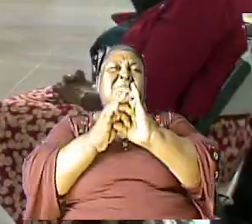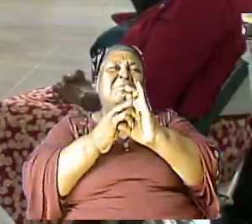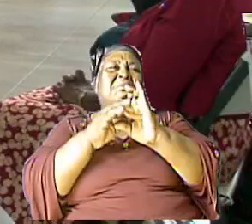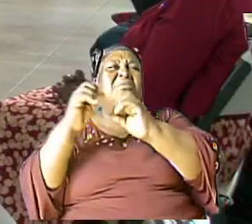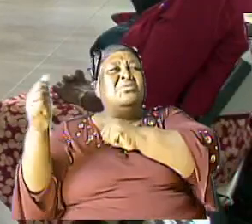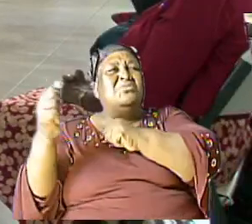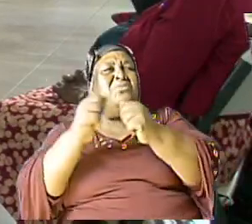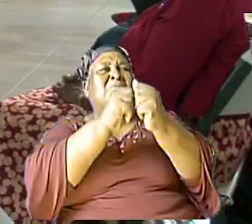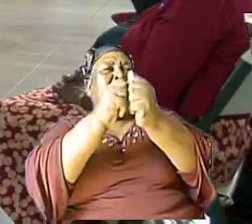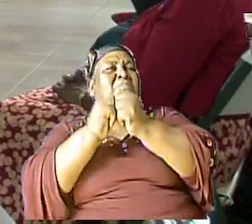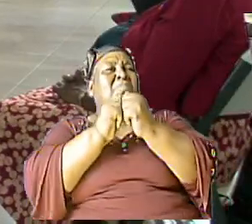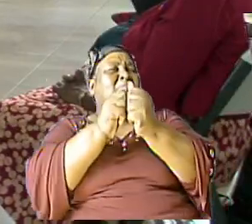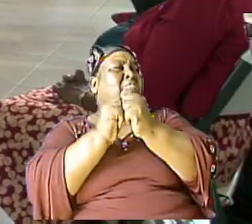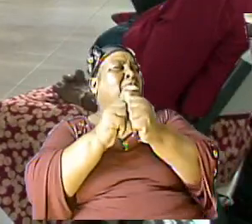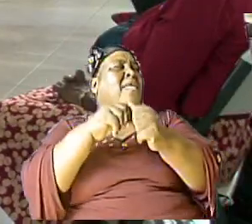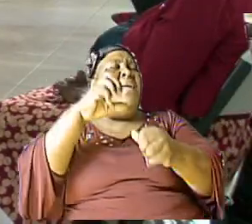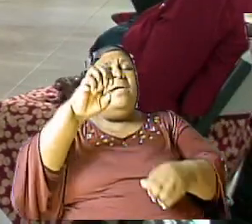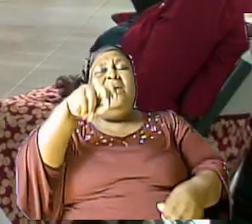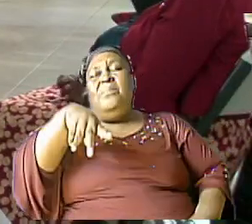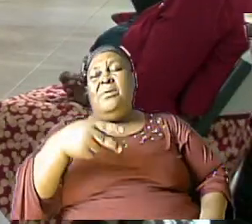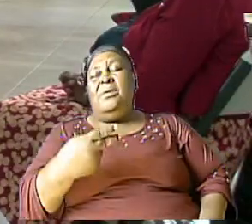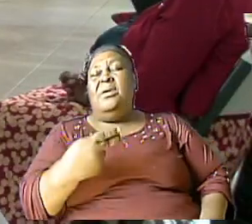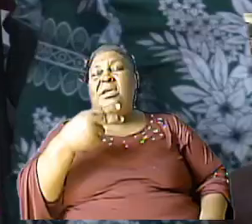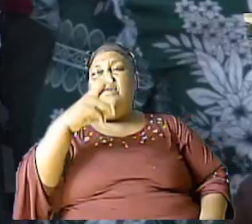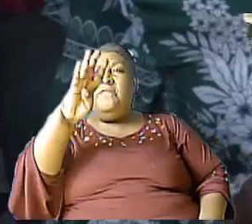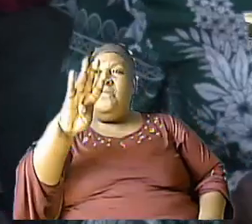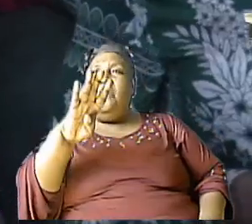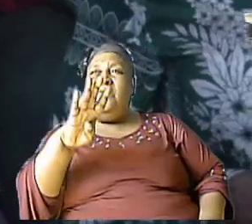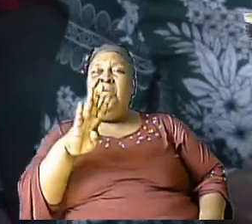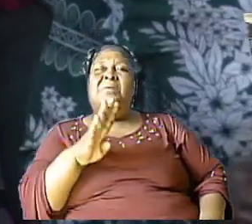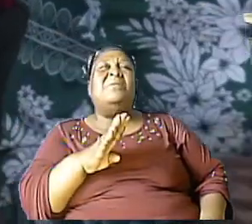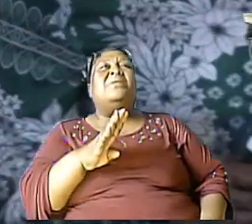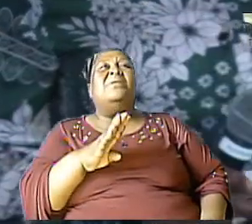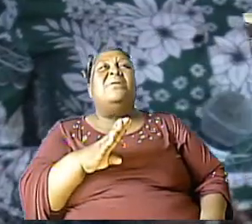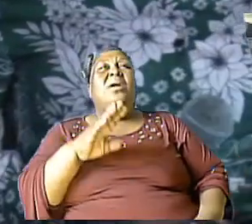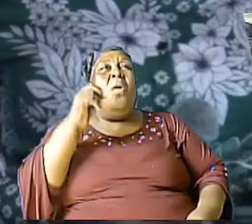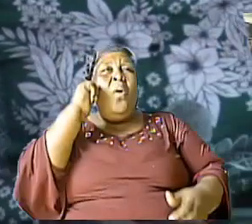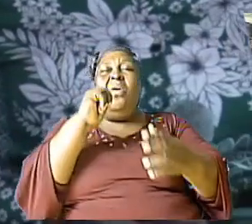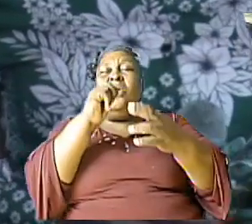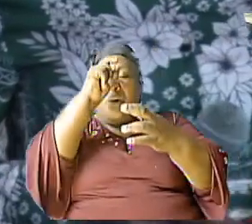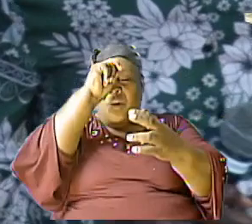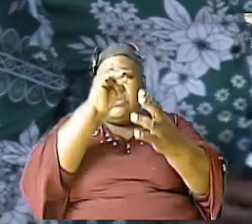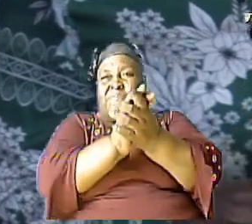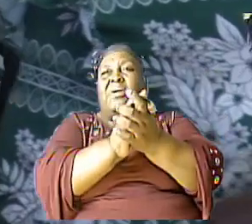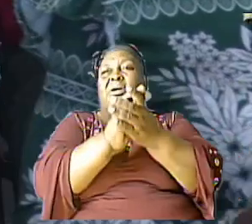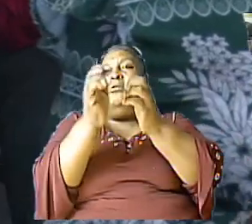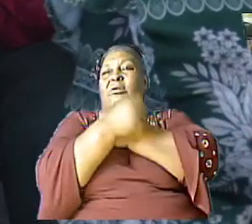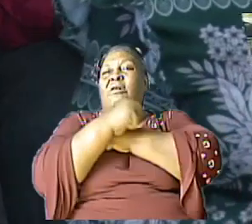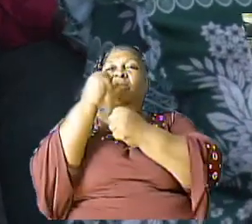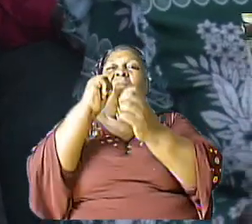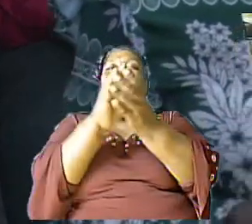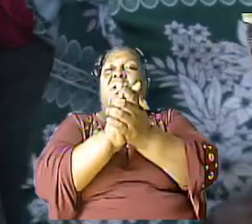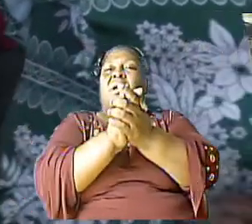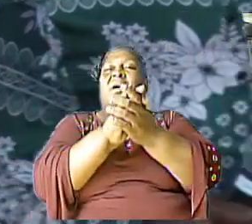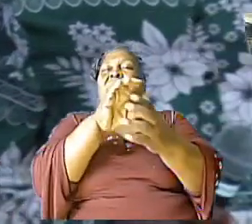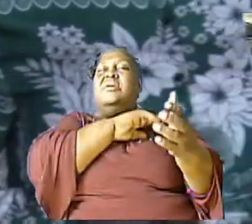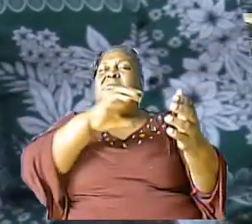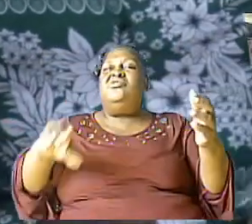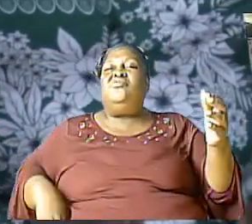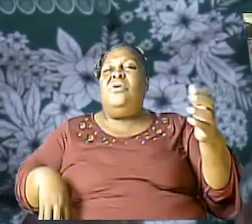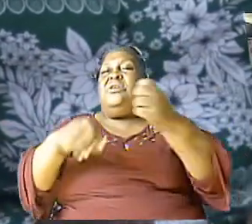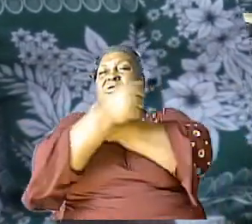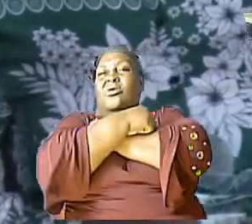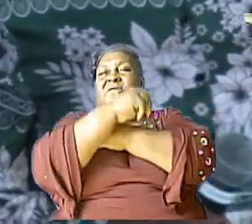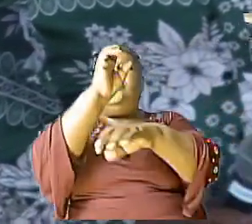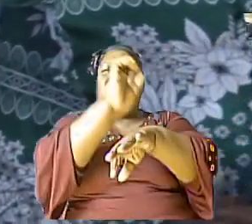together. Ephesians chapter 4, verse 25 says, husbands, love your wives just as Christ loved